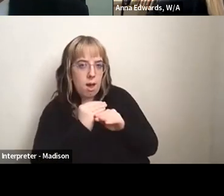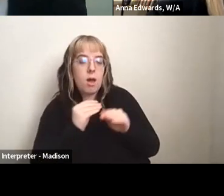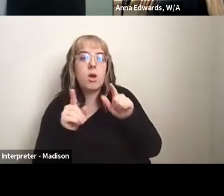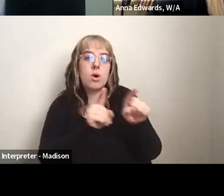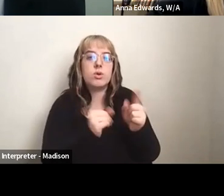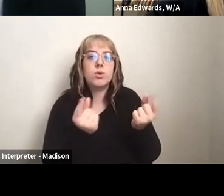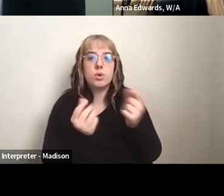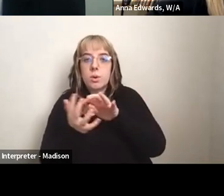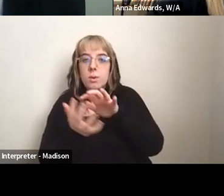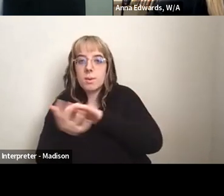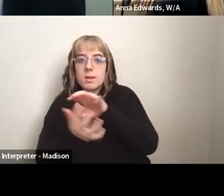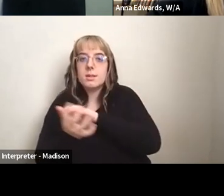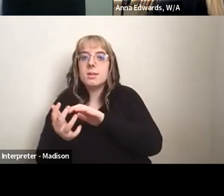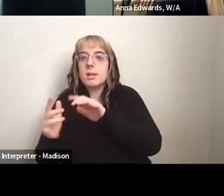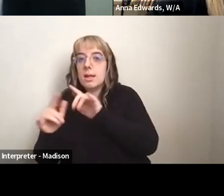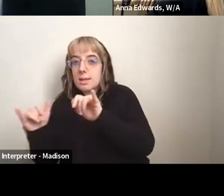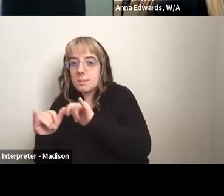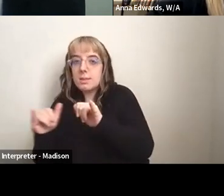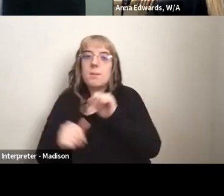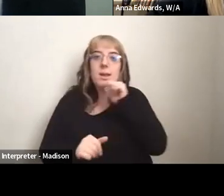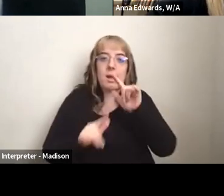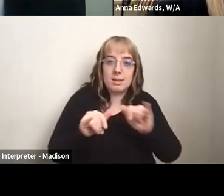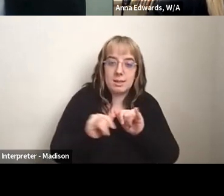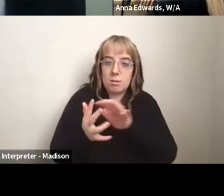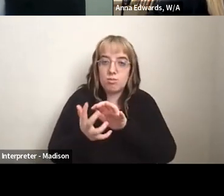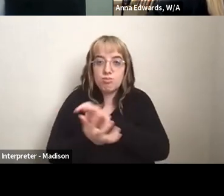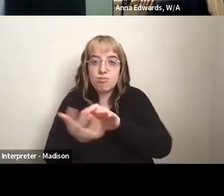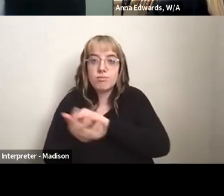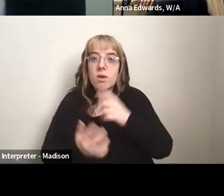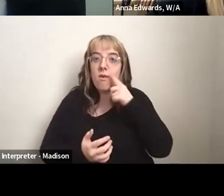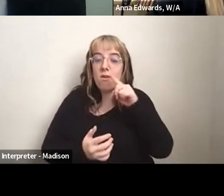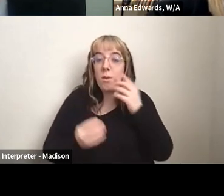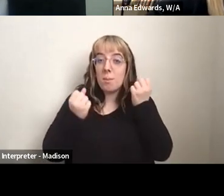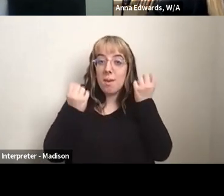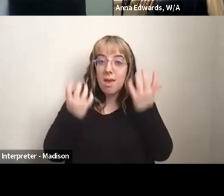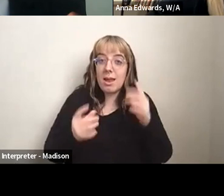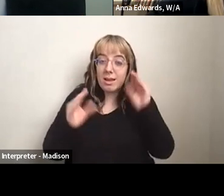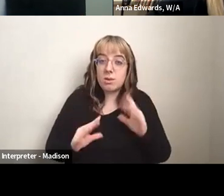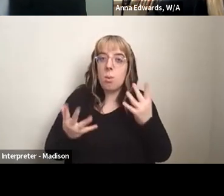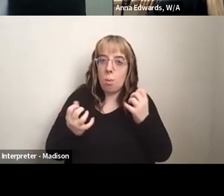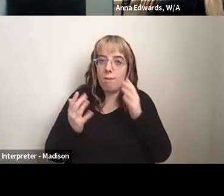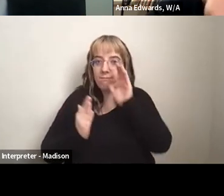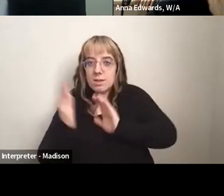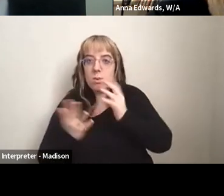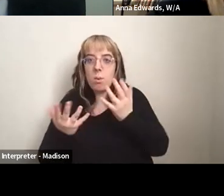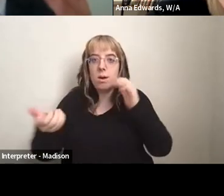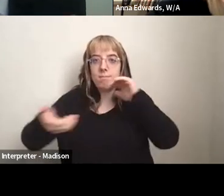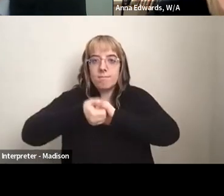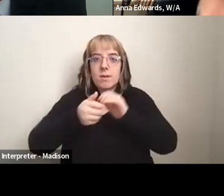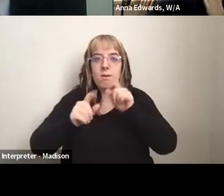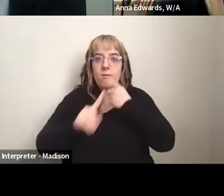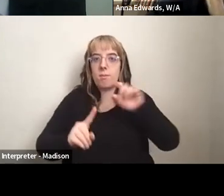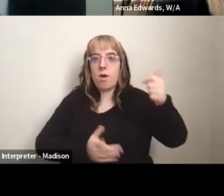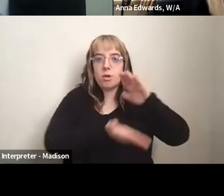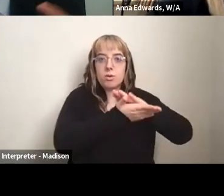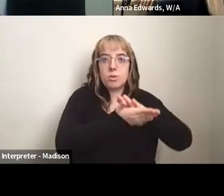mix of synchronous and asynchronous for our high quality instructional materials. That is a lot of in-person, because we want people to collaborate across schools, because sometimes you're the only